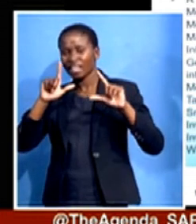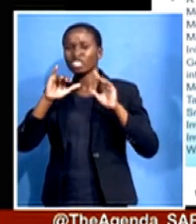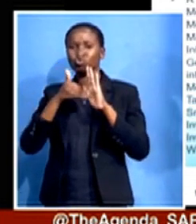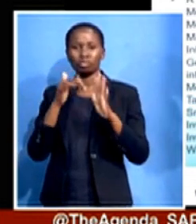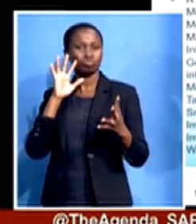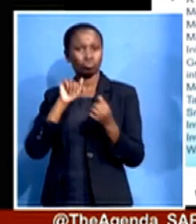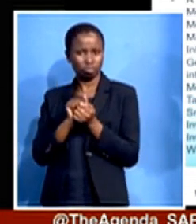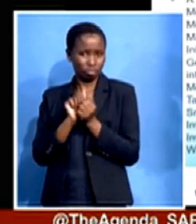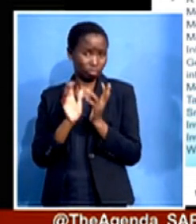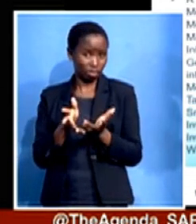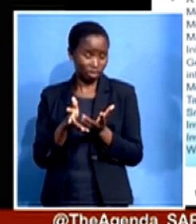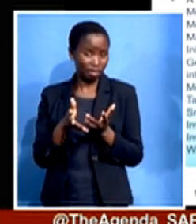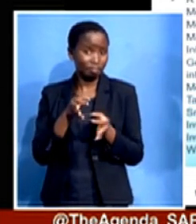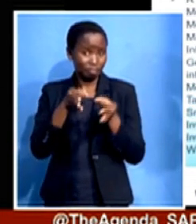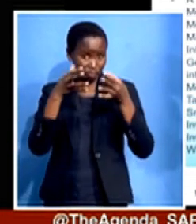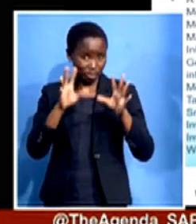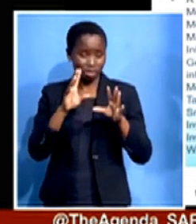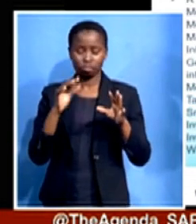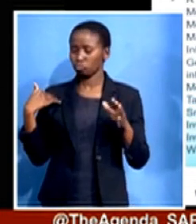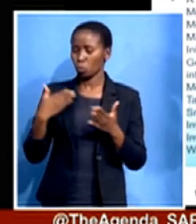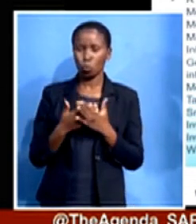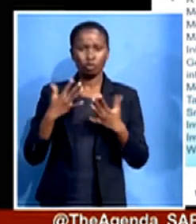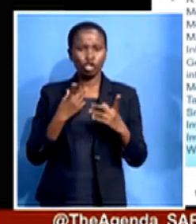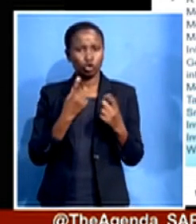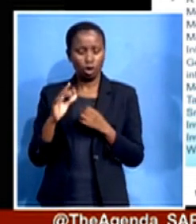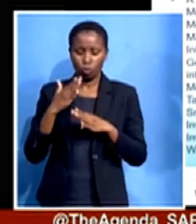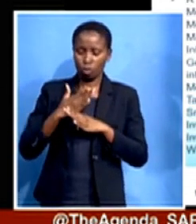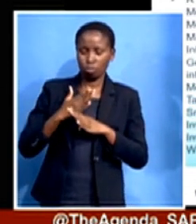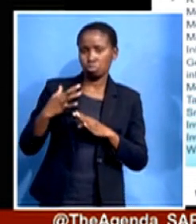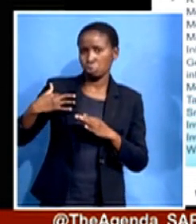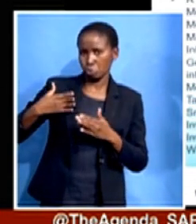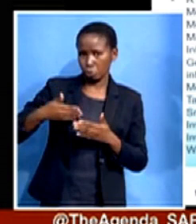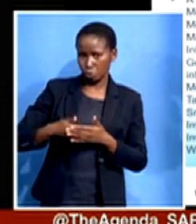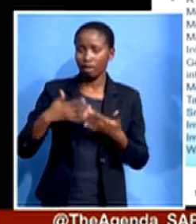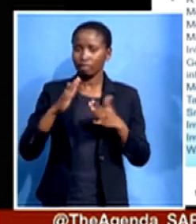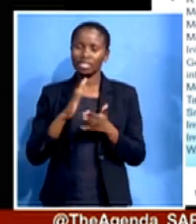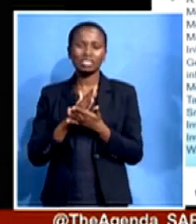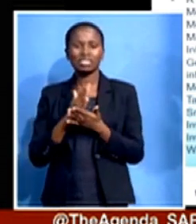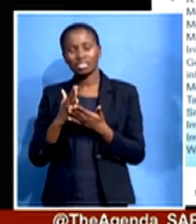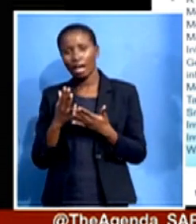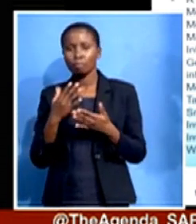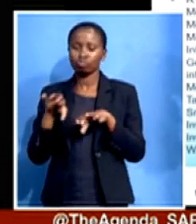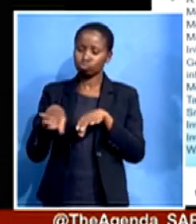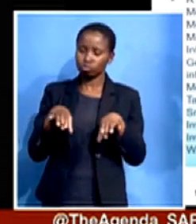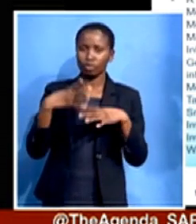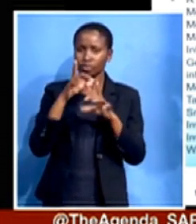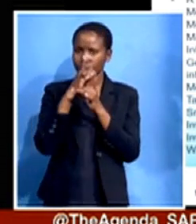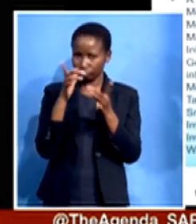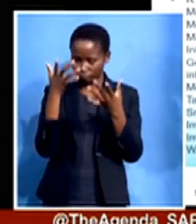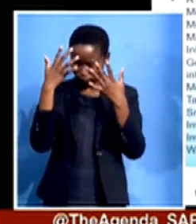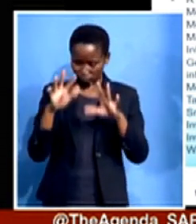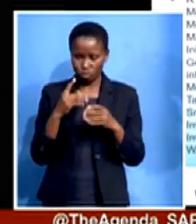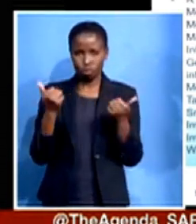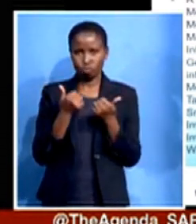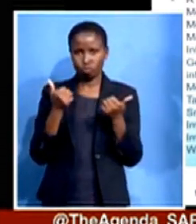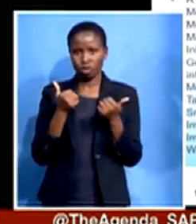we have done. I have mentioned some of these activities: tax rank use for Gauteng response plan,